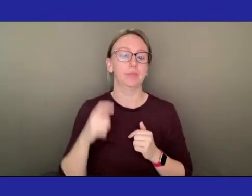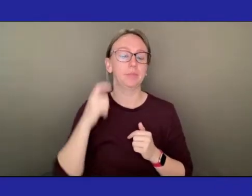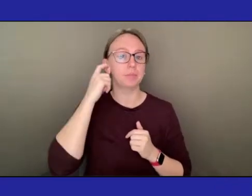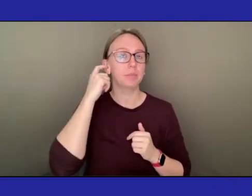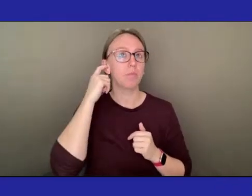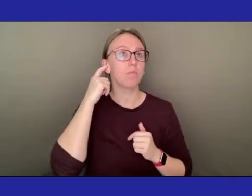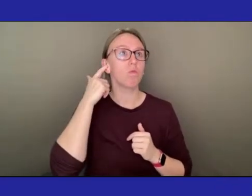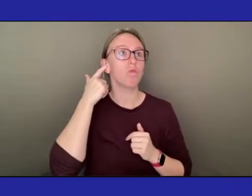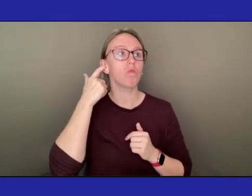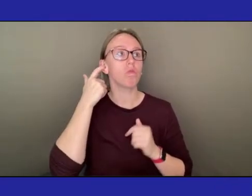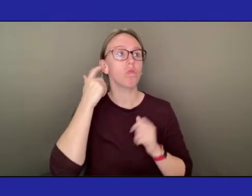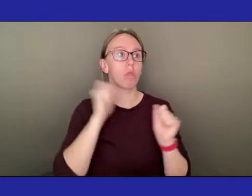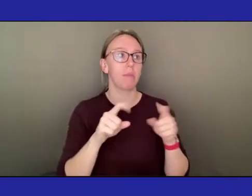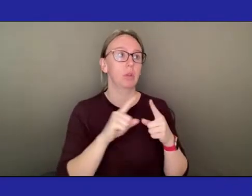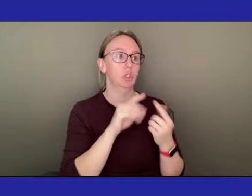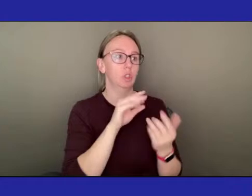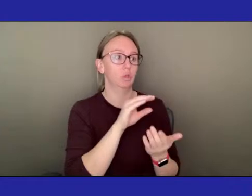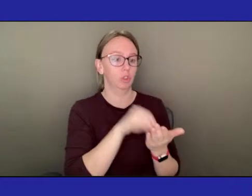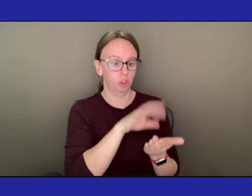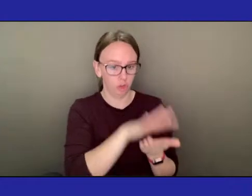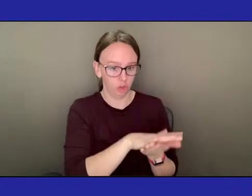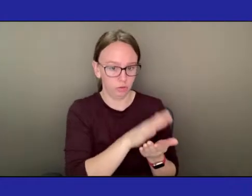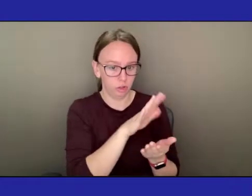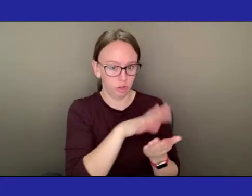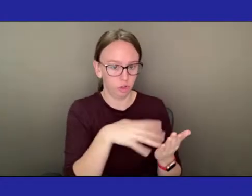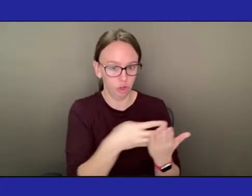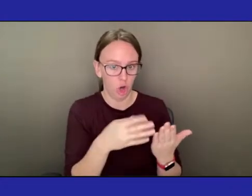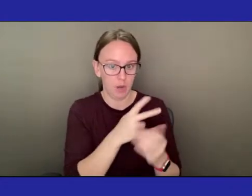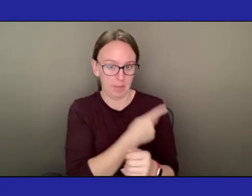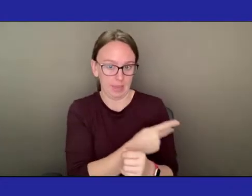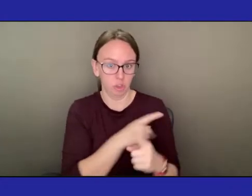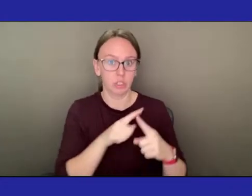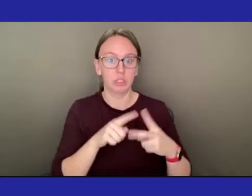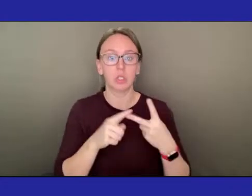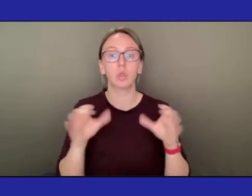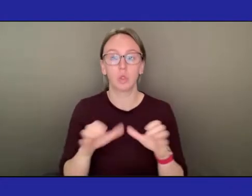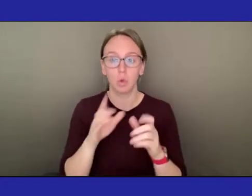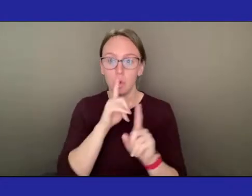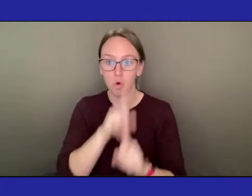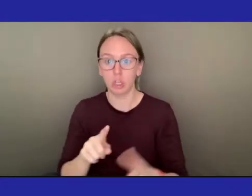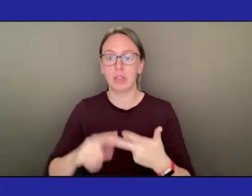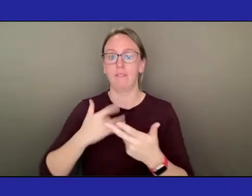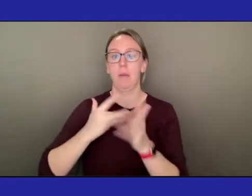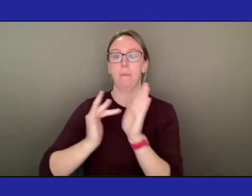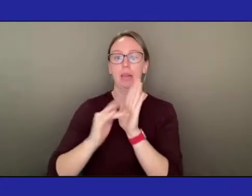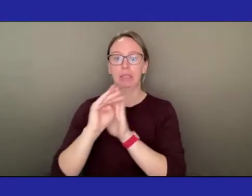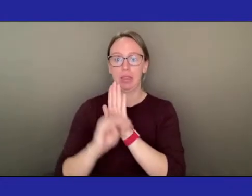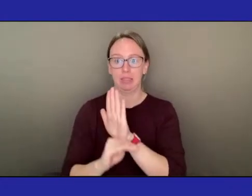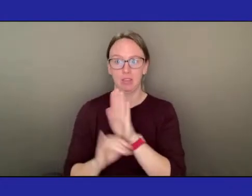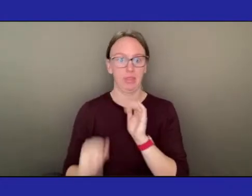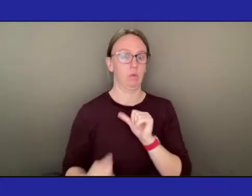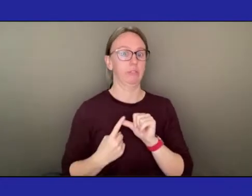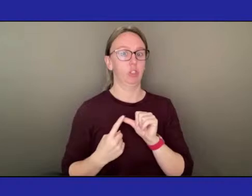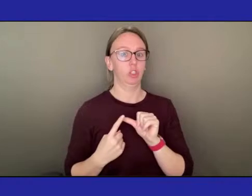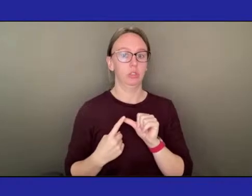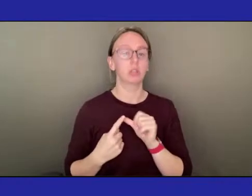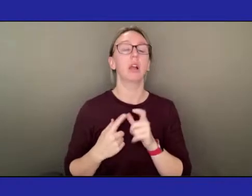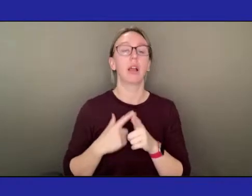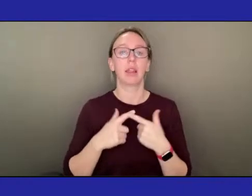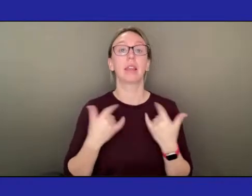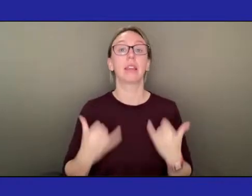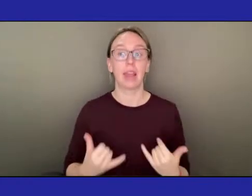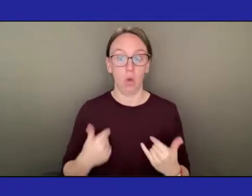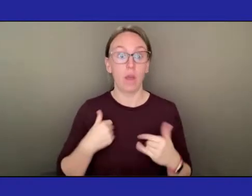a patient, do my orders, have a medicine list, right? And now, having done